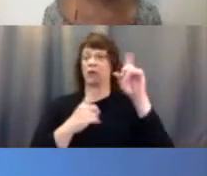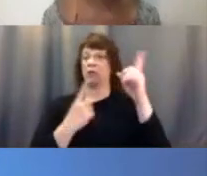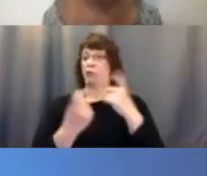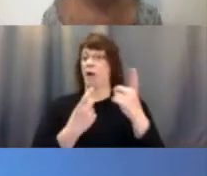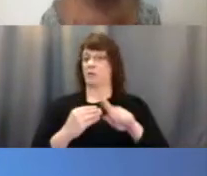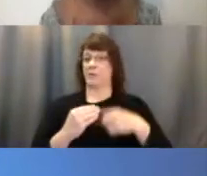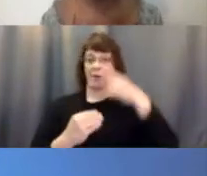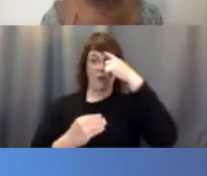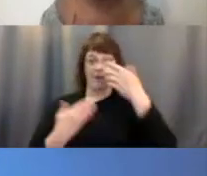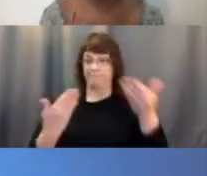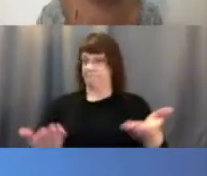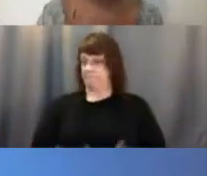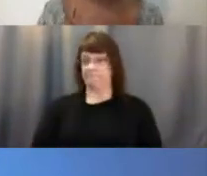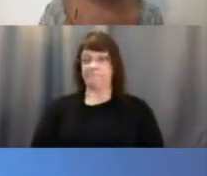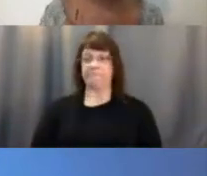about the brain.